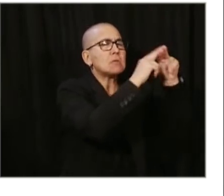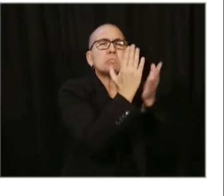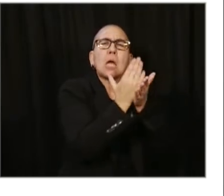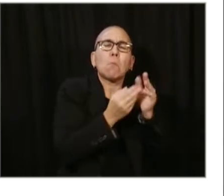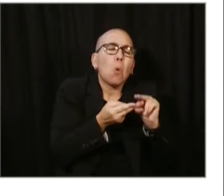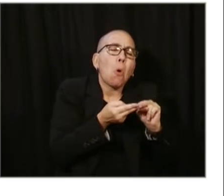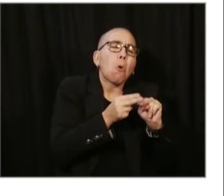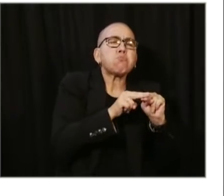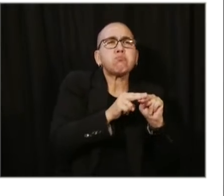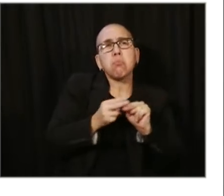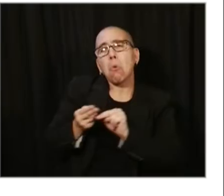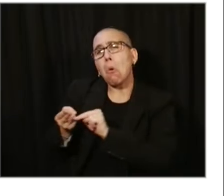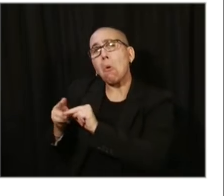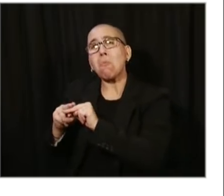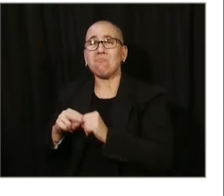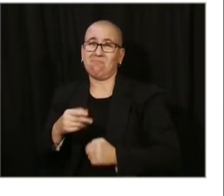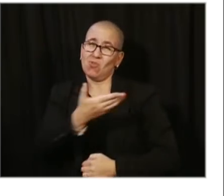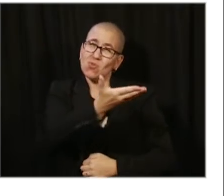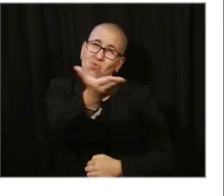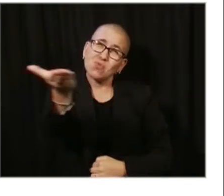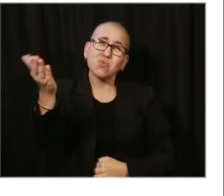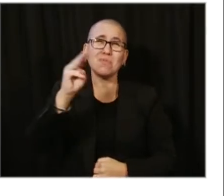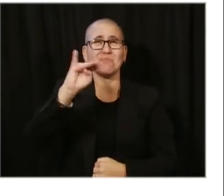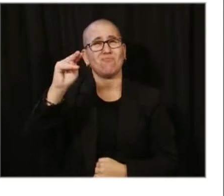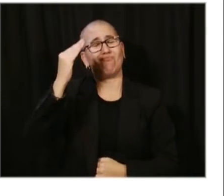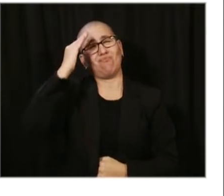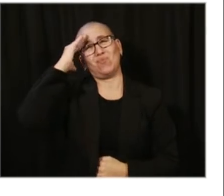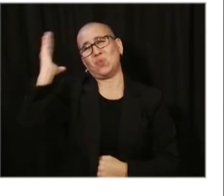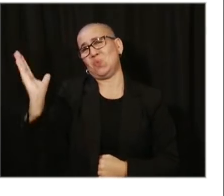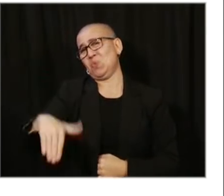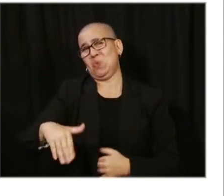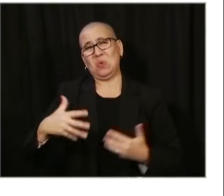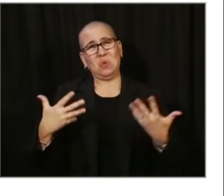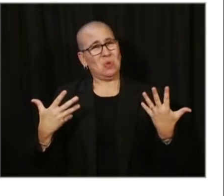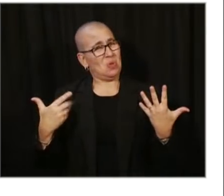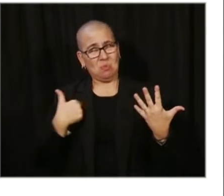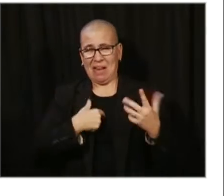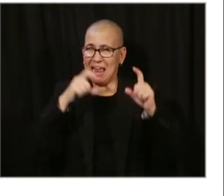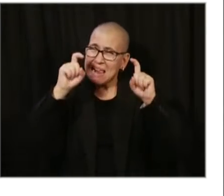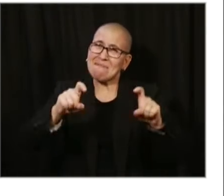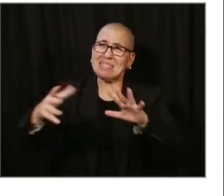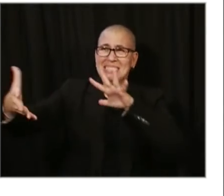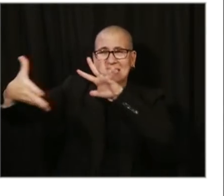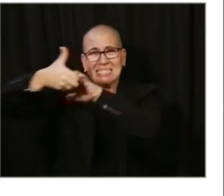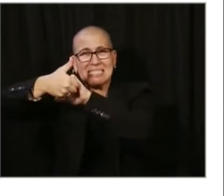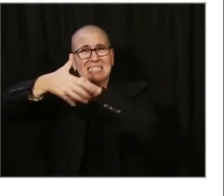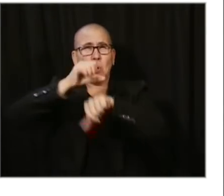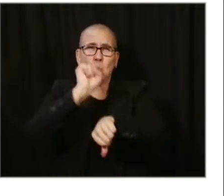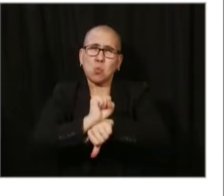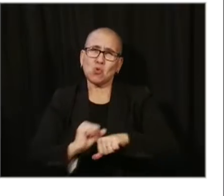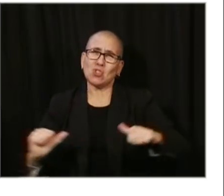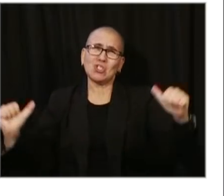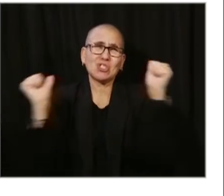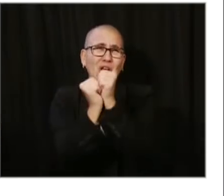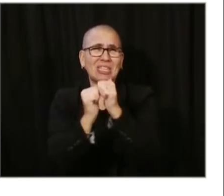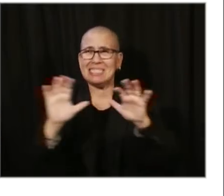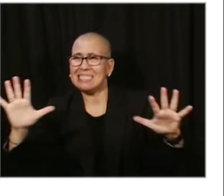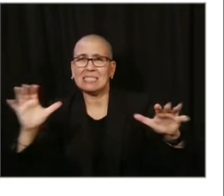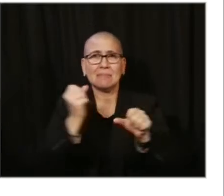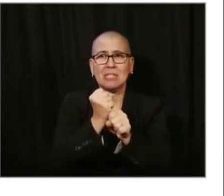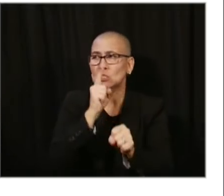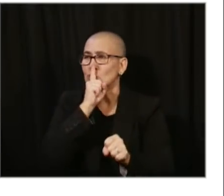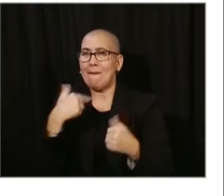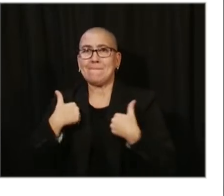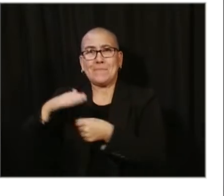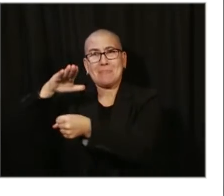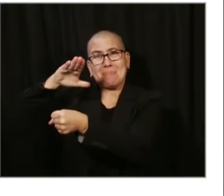of you out there understand is why we're collaborating together and we have our capacity for hospital space, bed space, and I'll